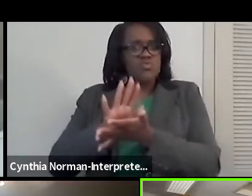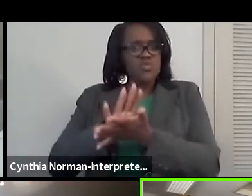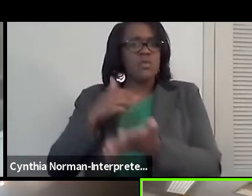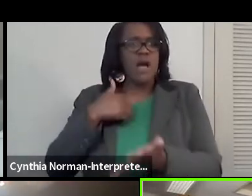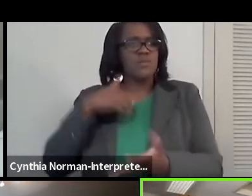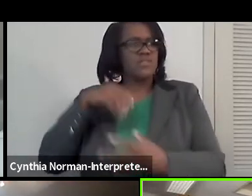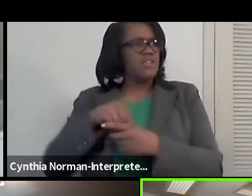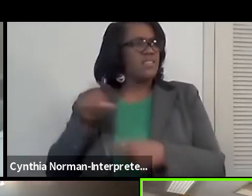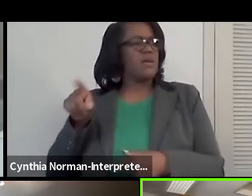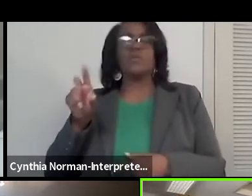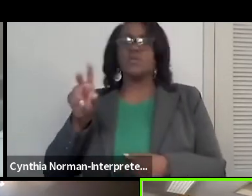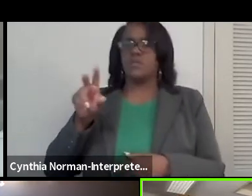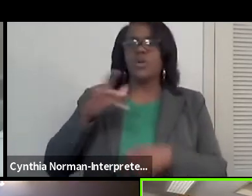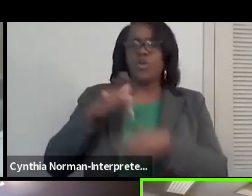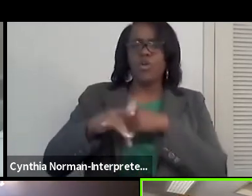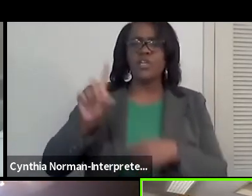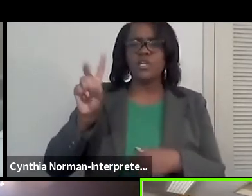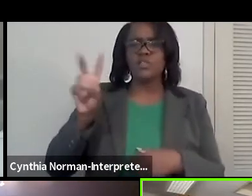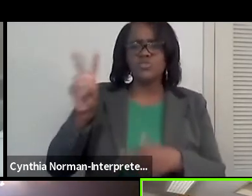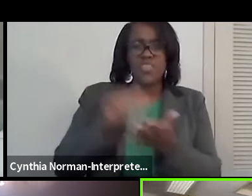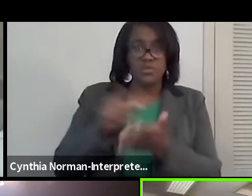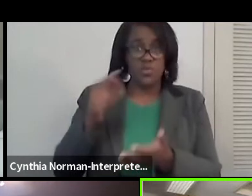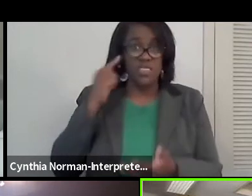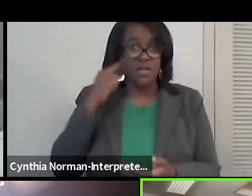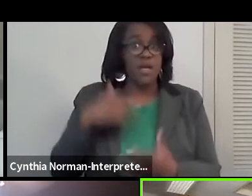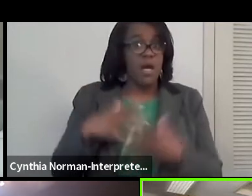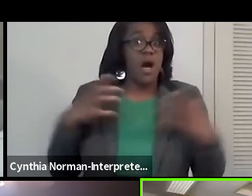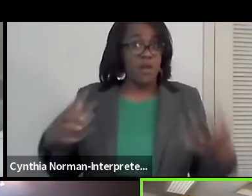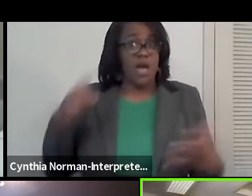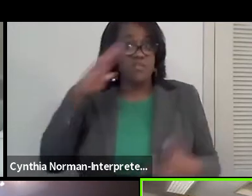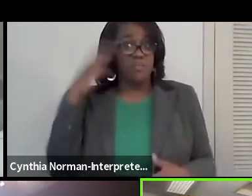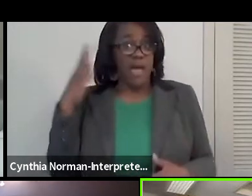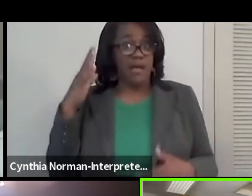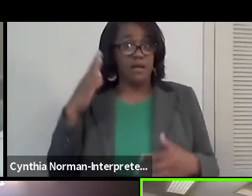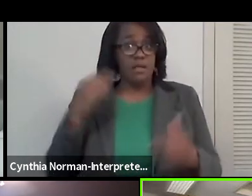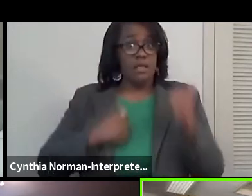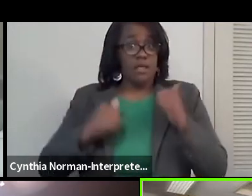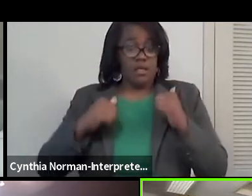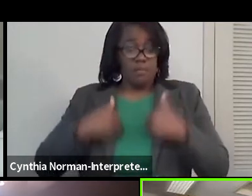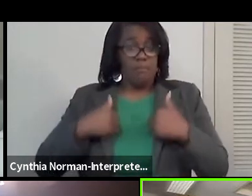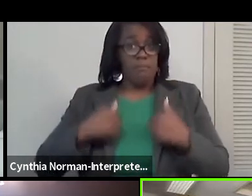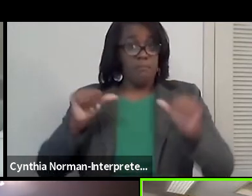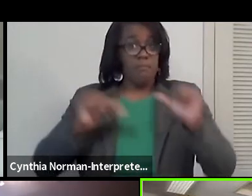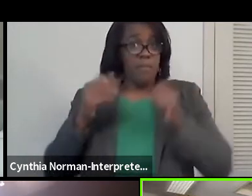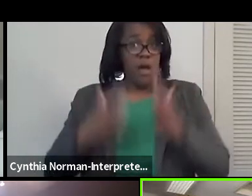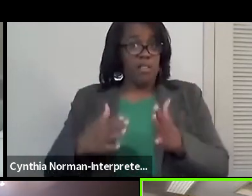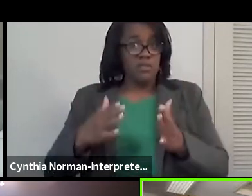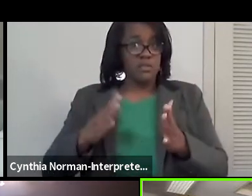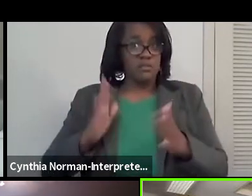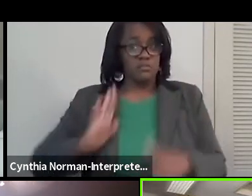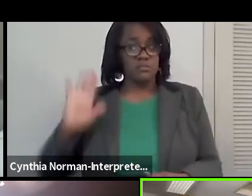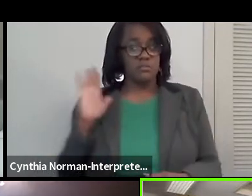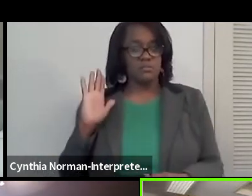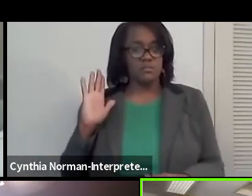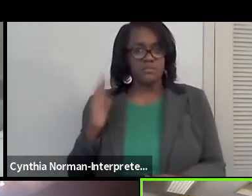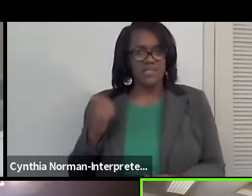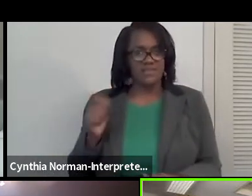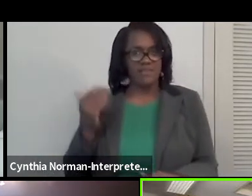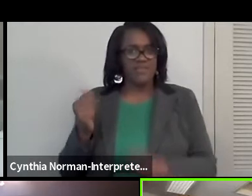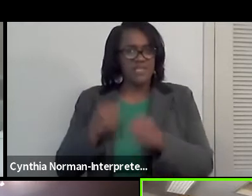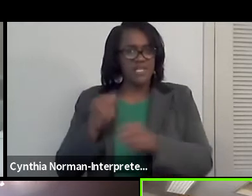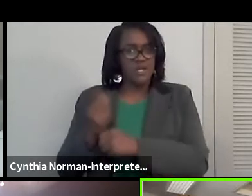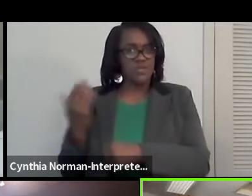early 2000s. And if you think there aren't a lot of Black mammalogists now, you should have seen the state of things only, 10, 15 years